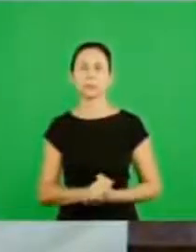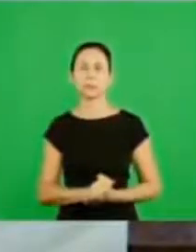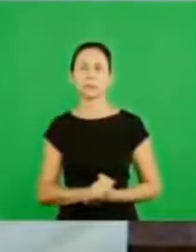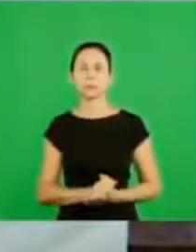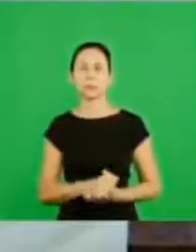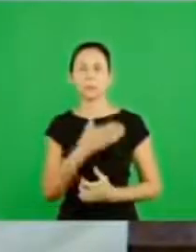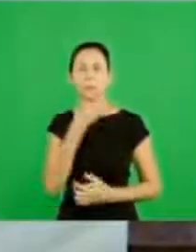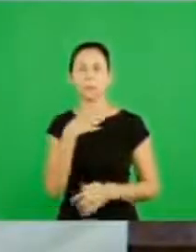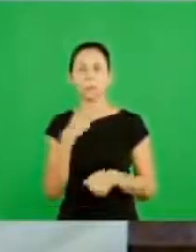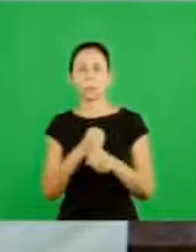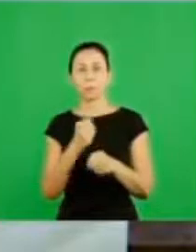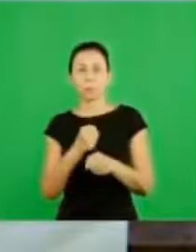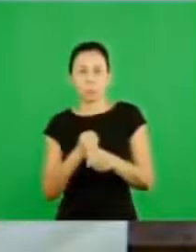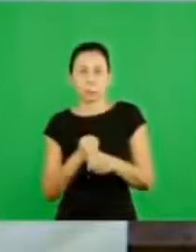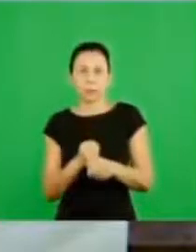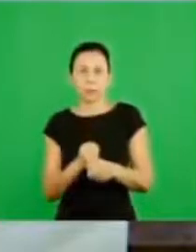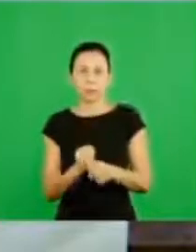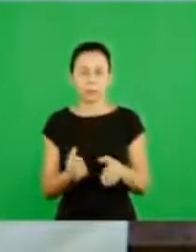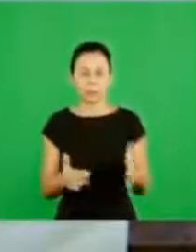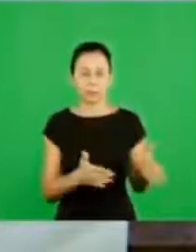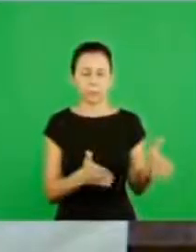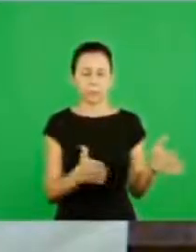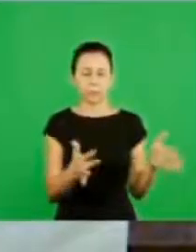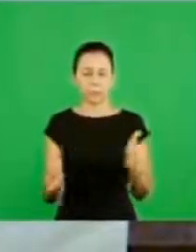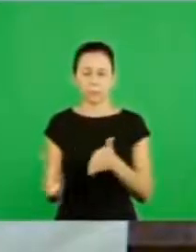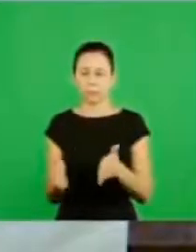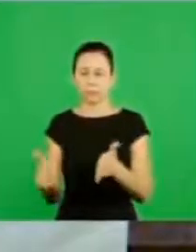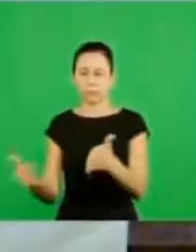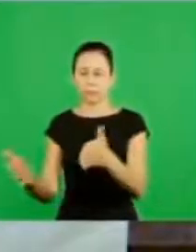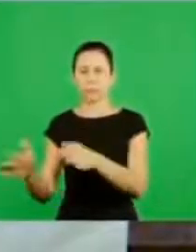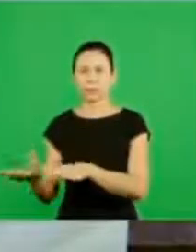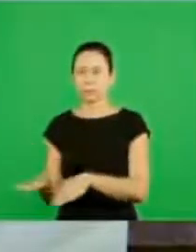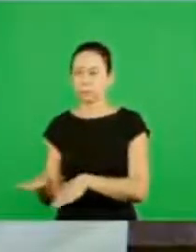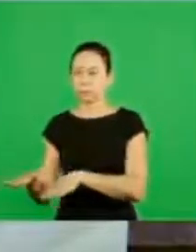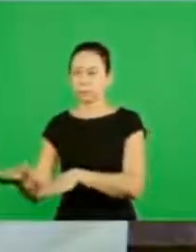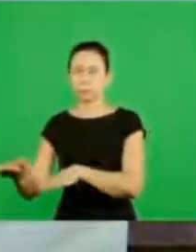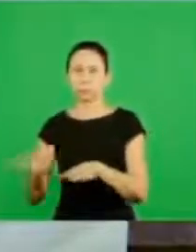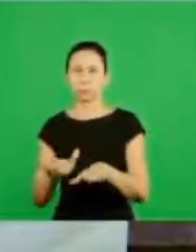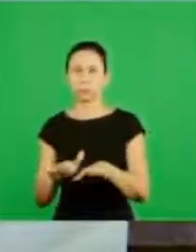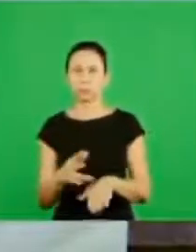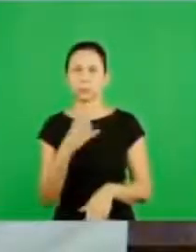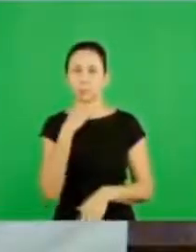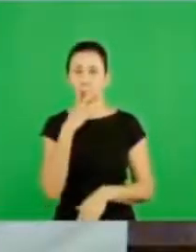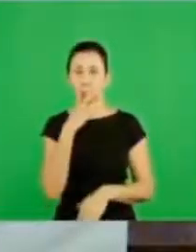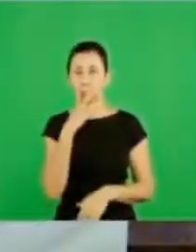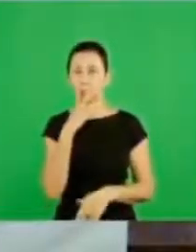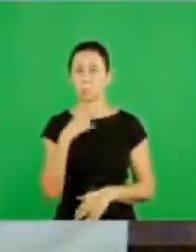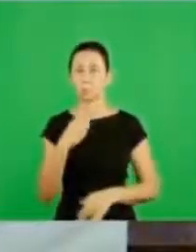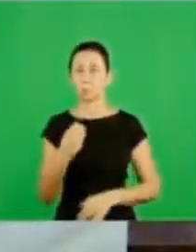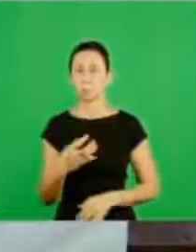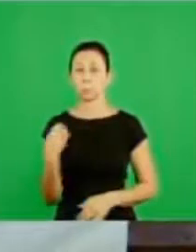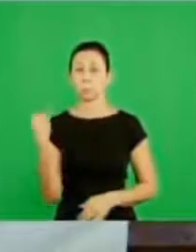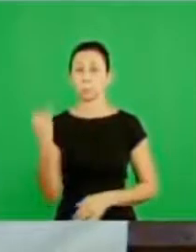in our state, a man who built all of the exits,